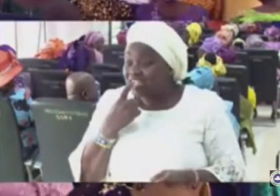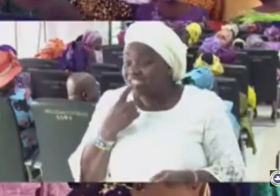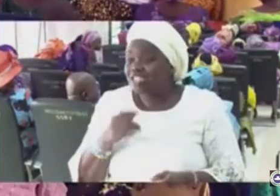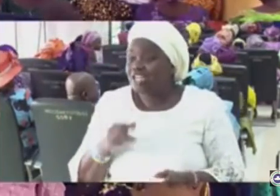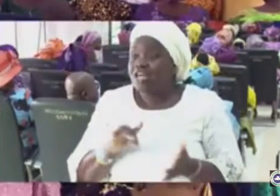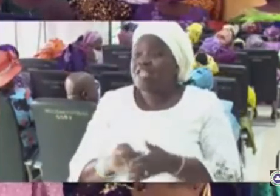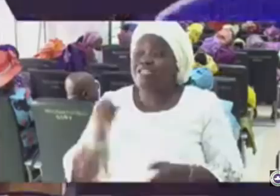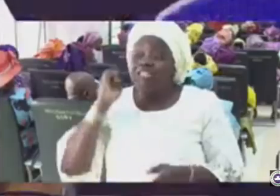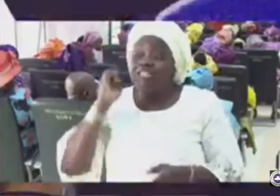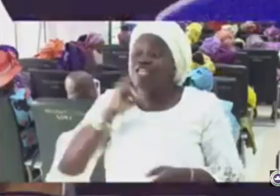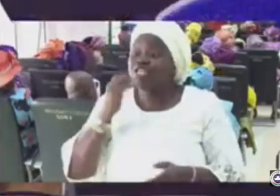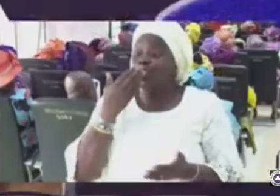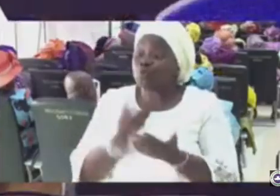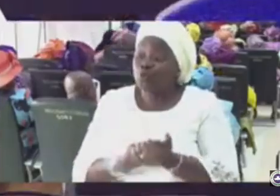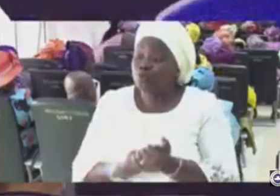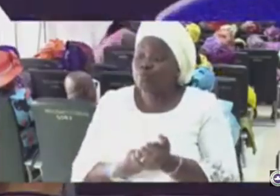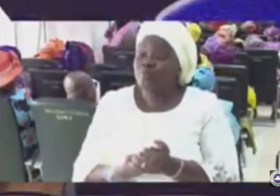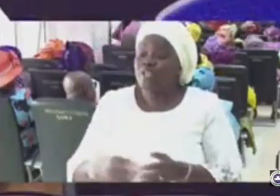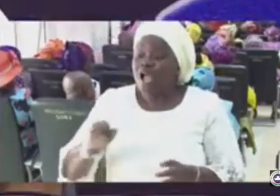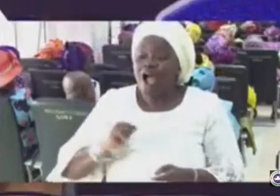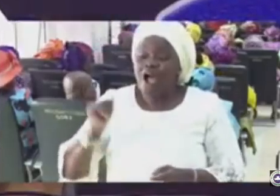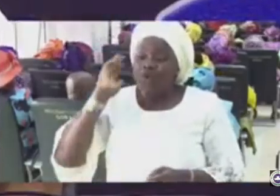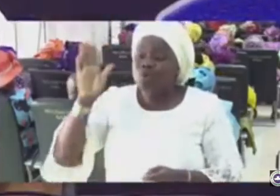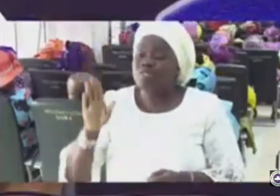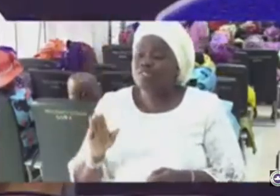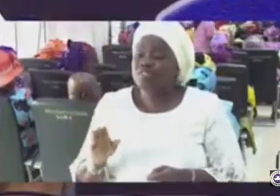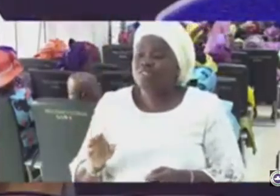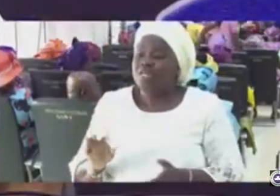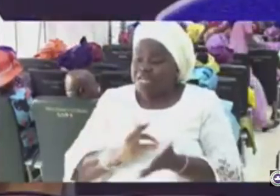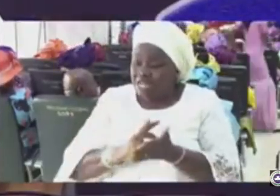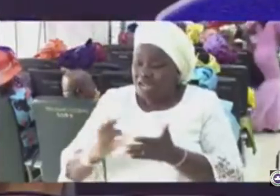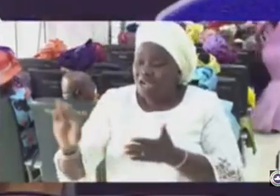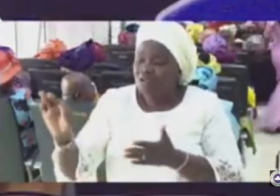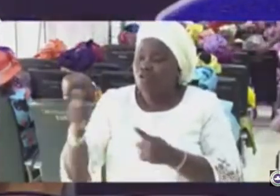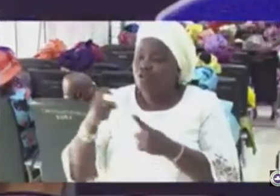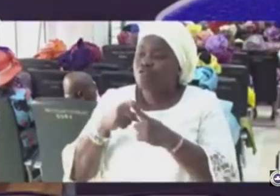too begin to see that the Lord is good. I'm counting now.